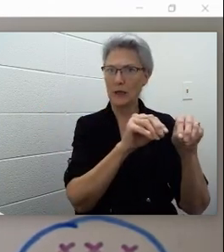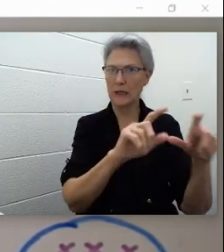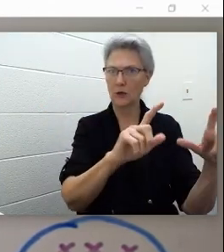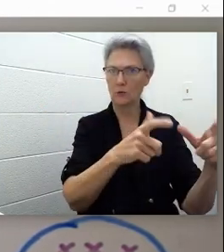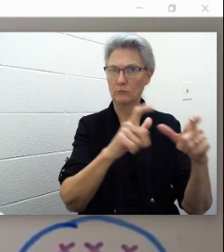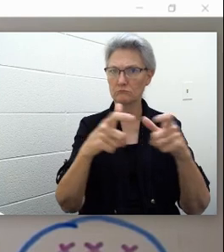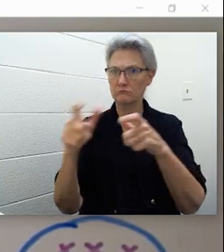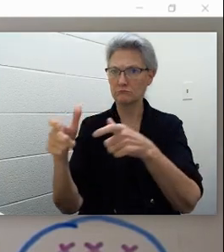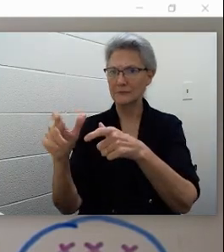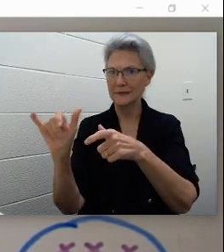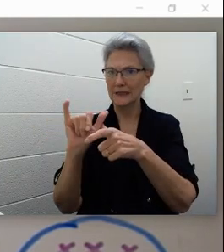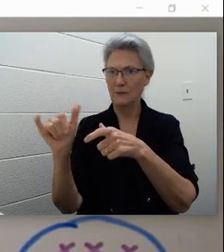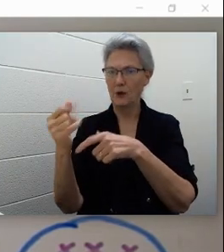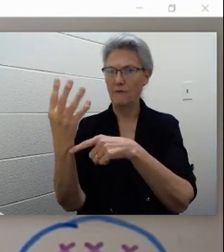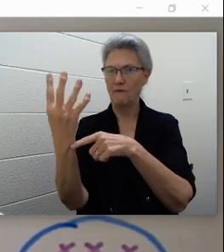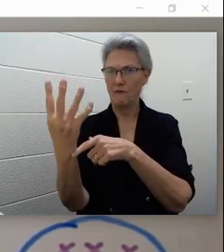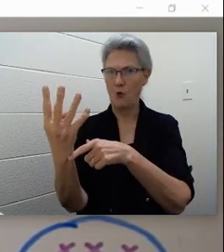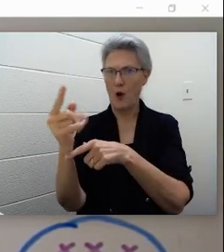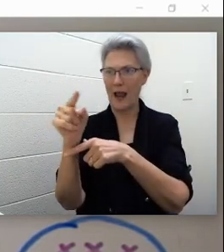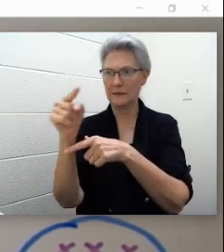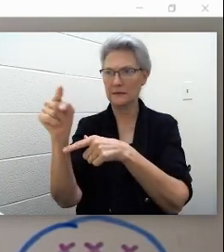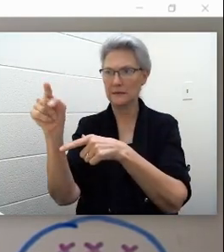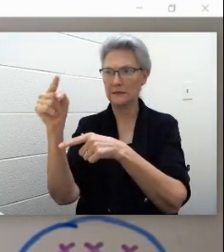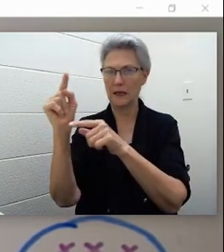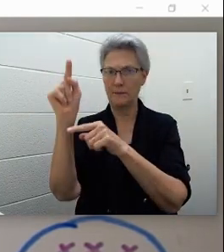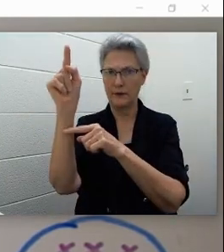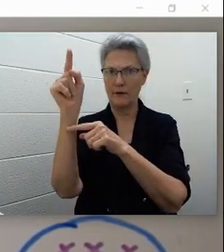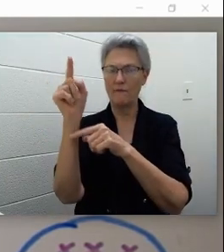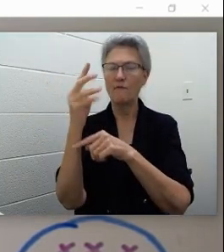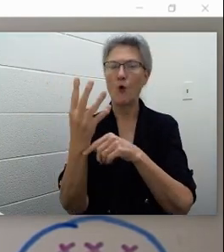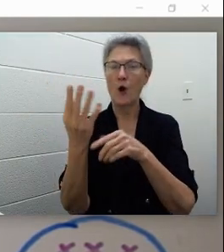just like we had 4 up here. So 4,